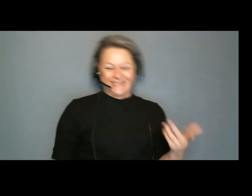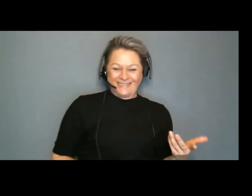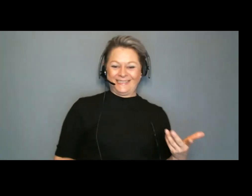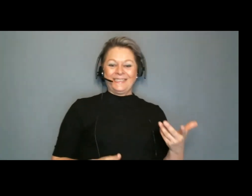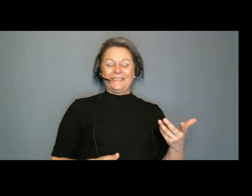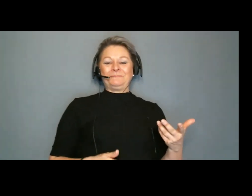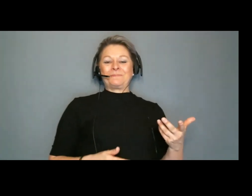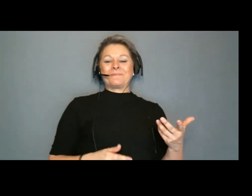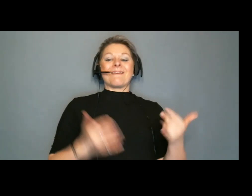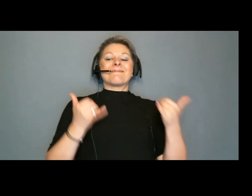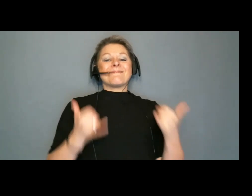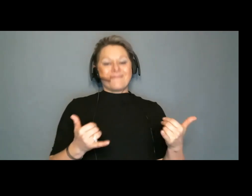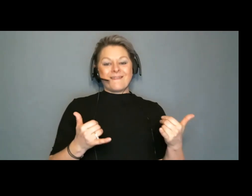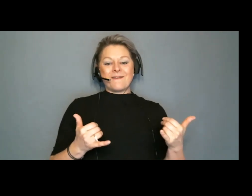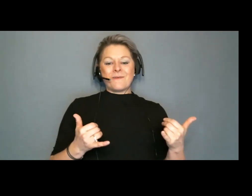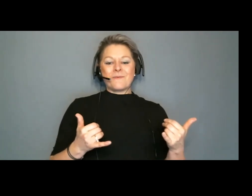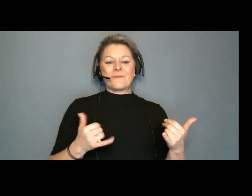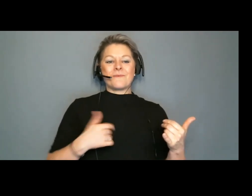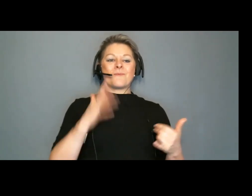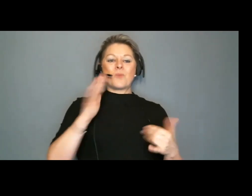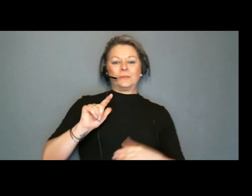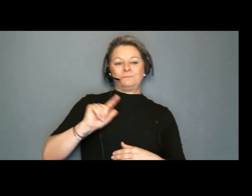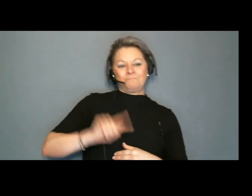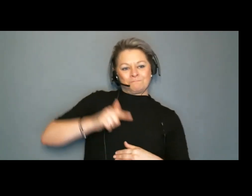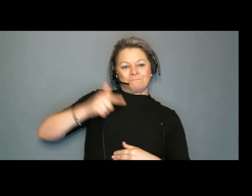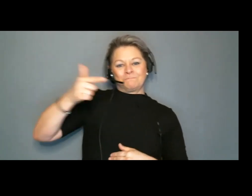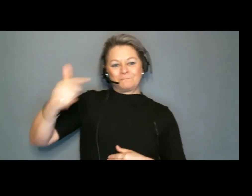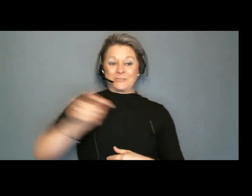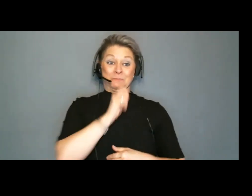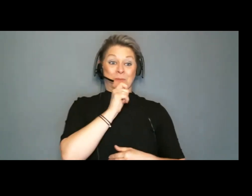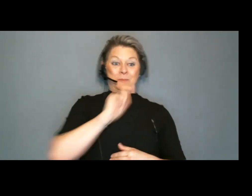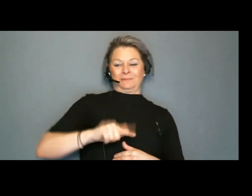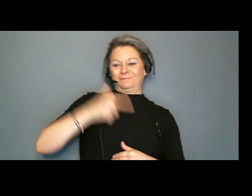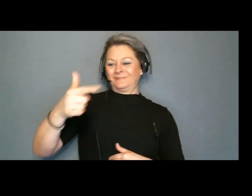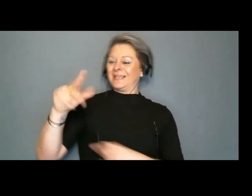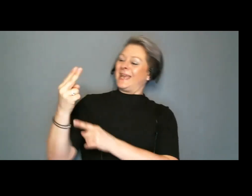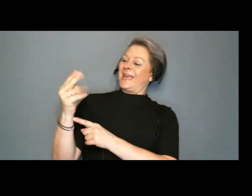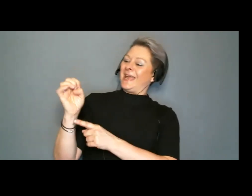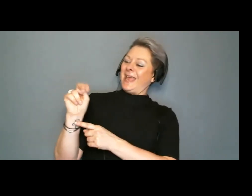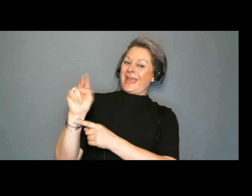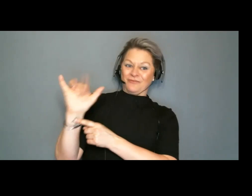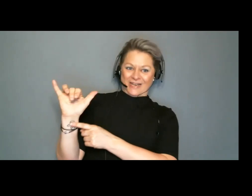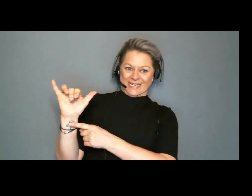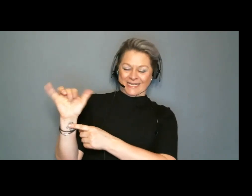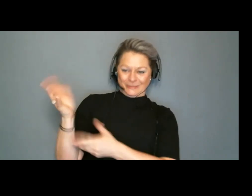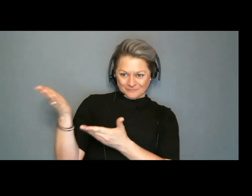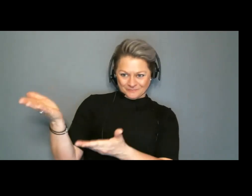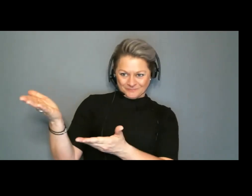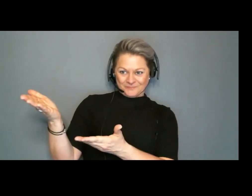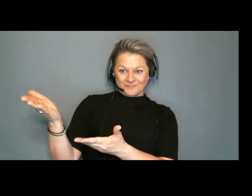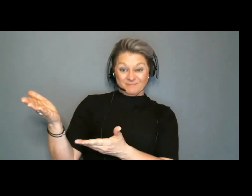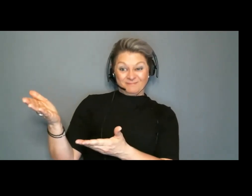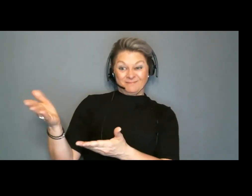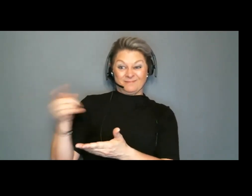Anyway, I'm going to pass the mic over to Henry now, and he will have better success at showing